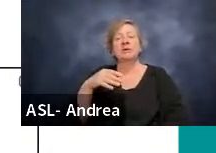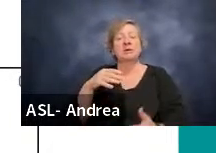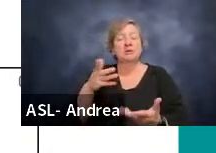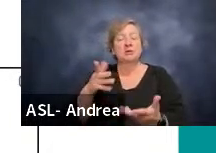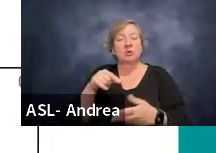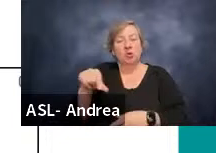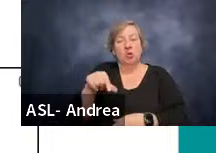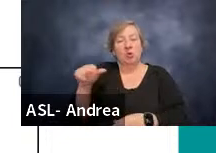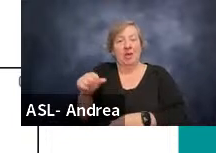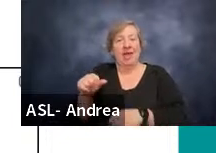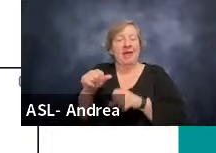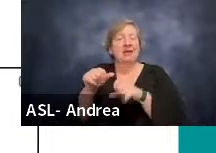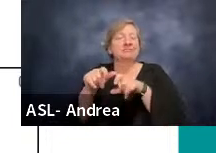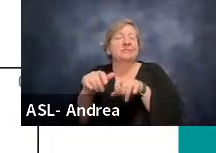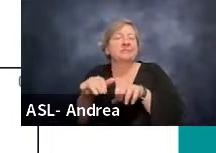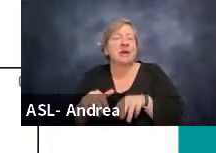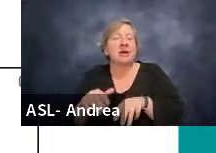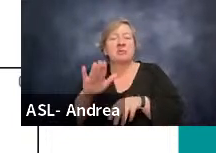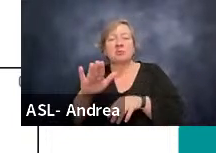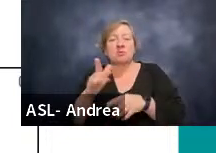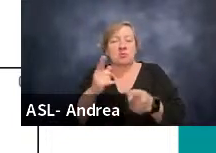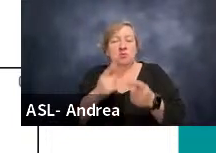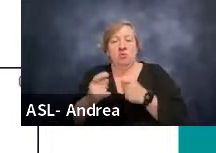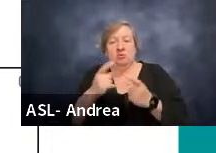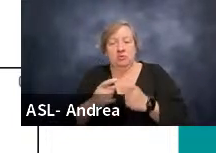enter your questions about the